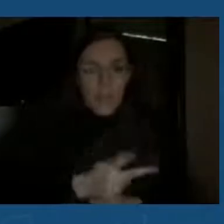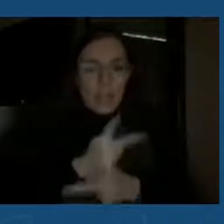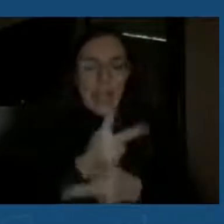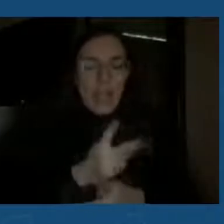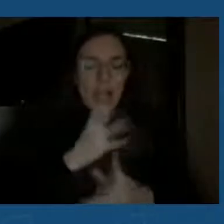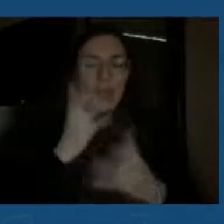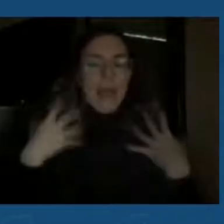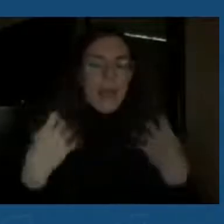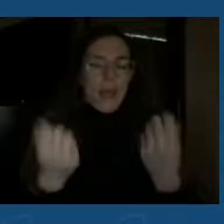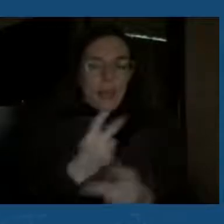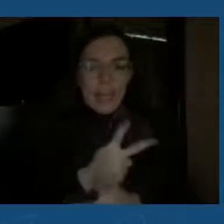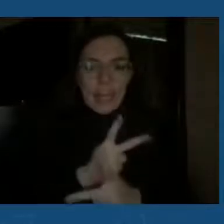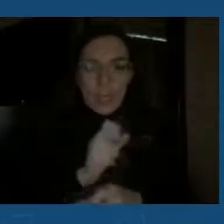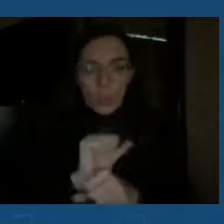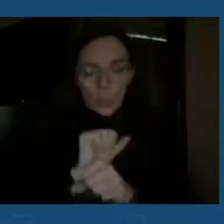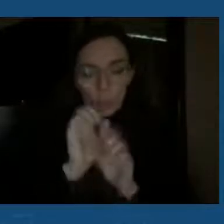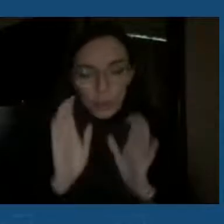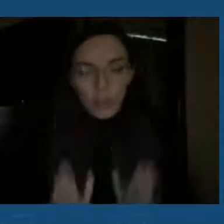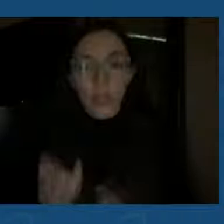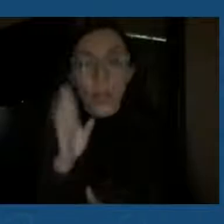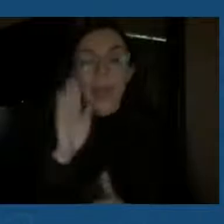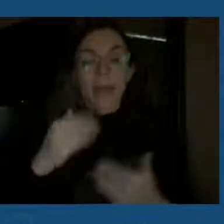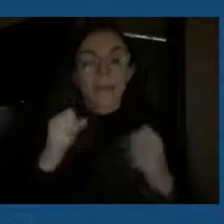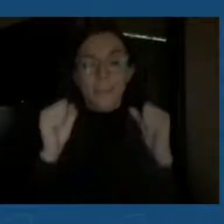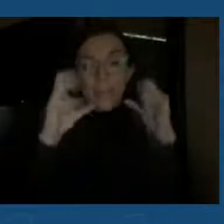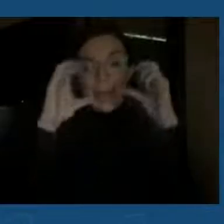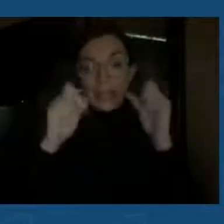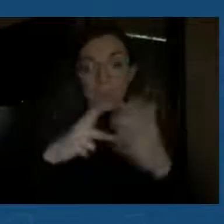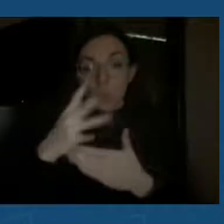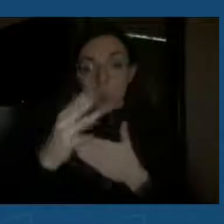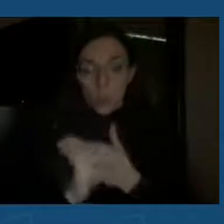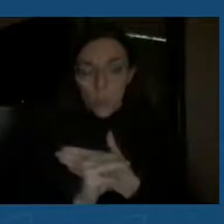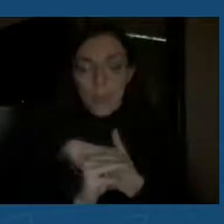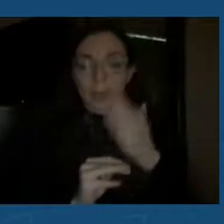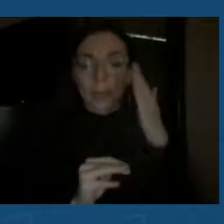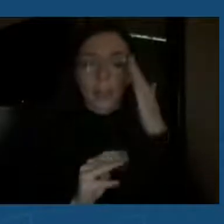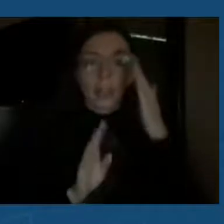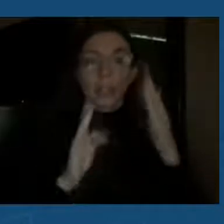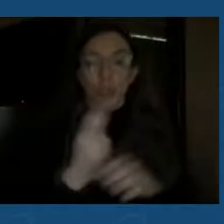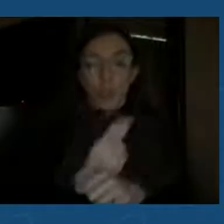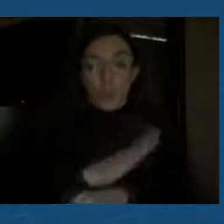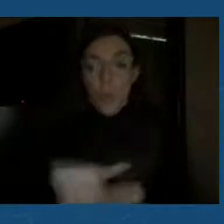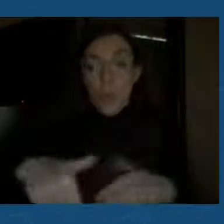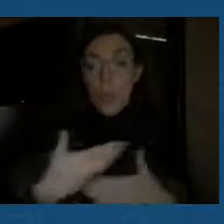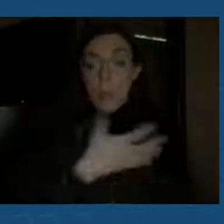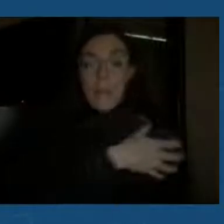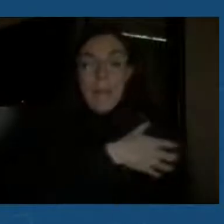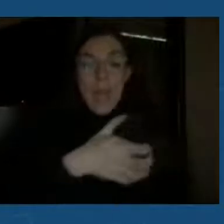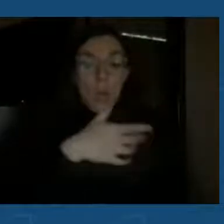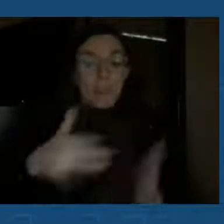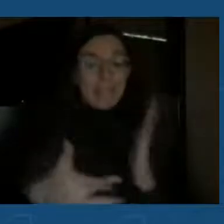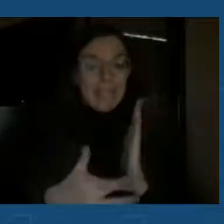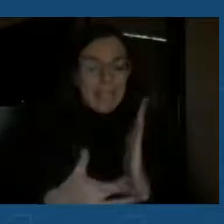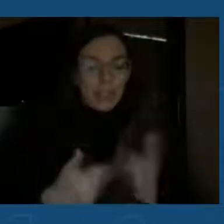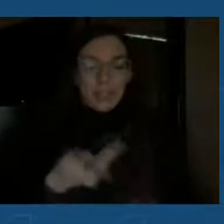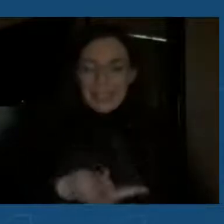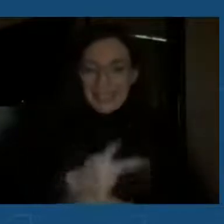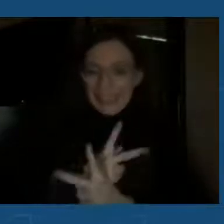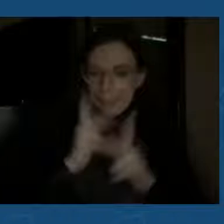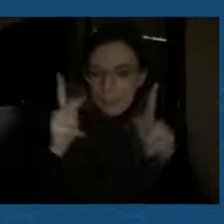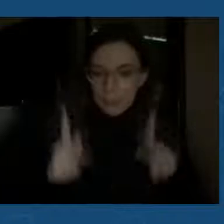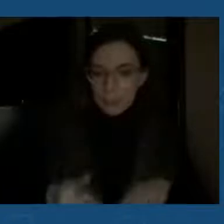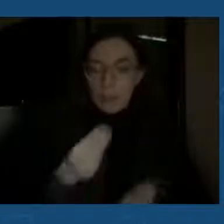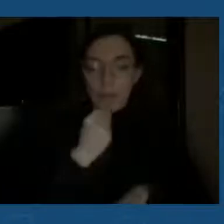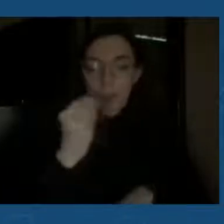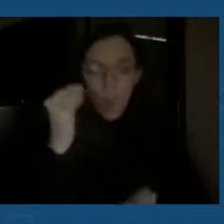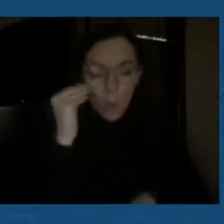home program, a remarkable program where you use all the power of technology to keep the person home and bring all the